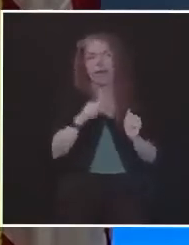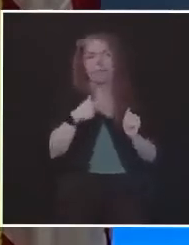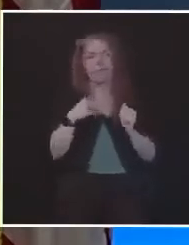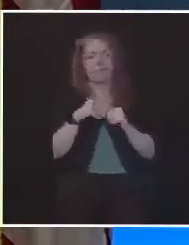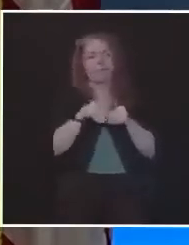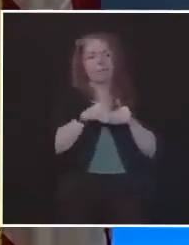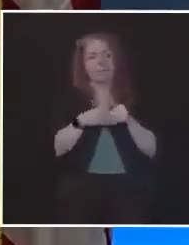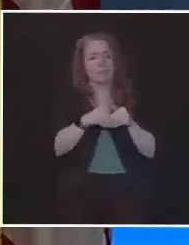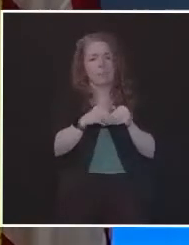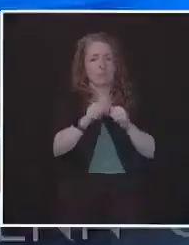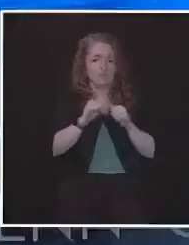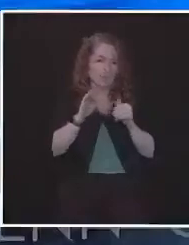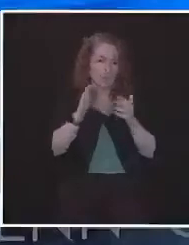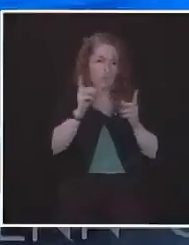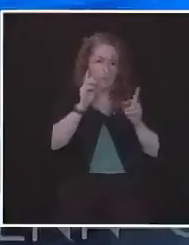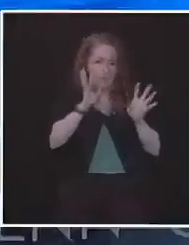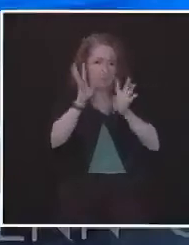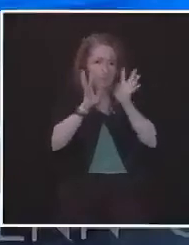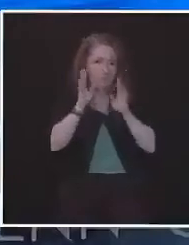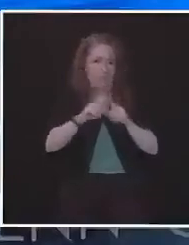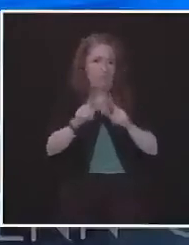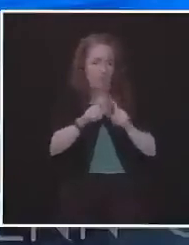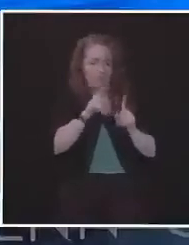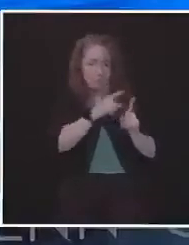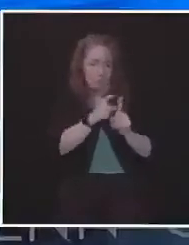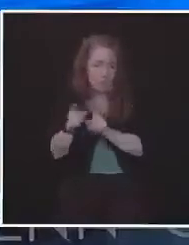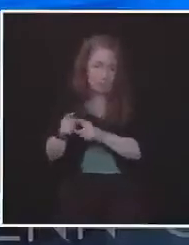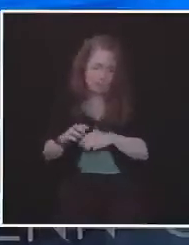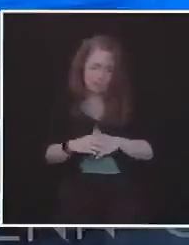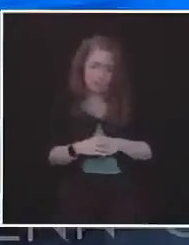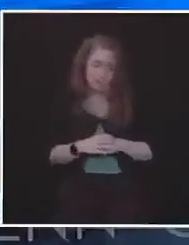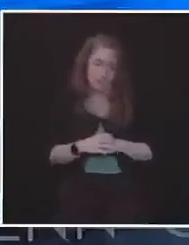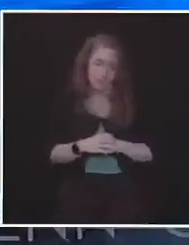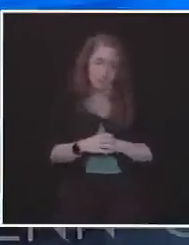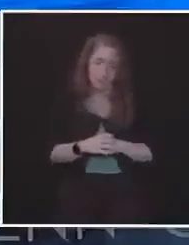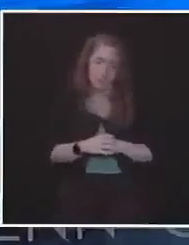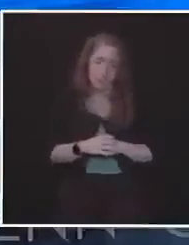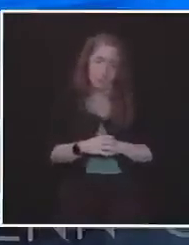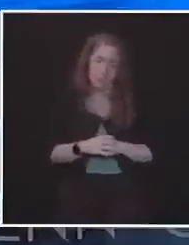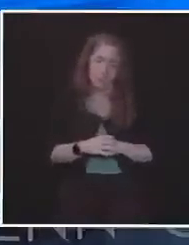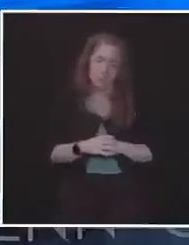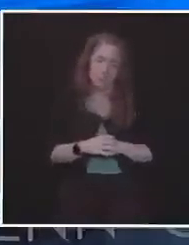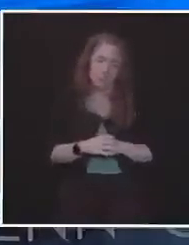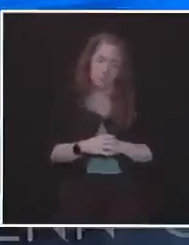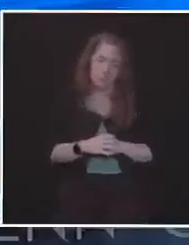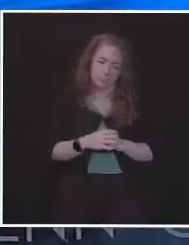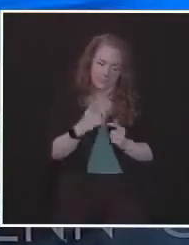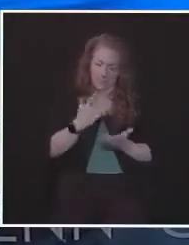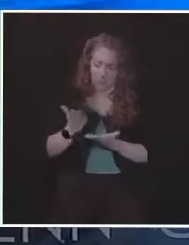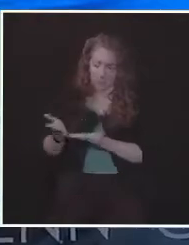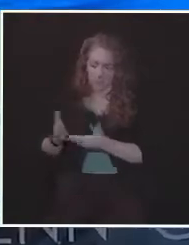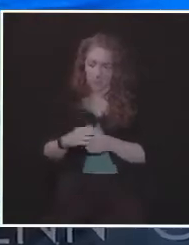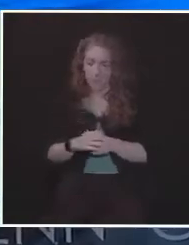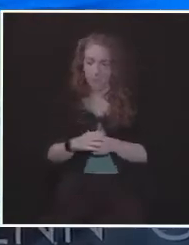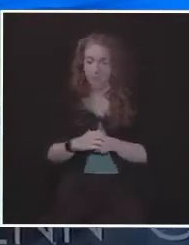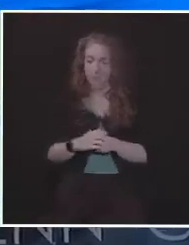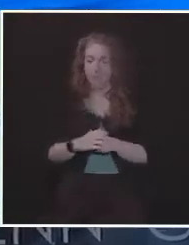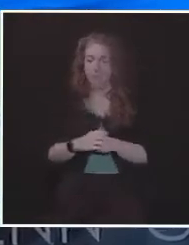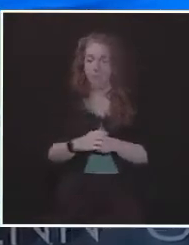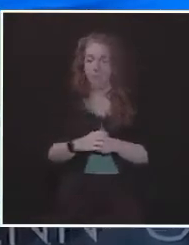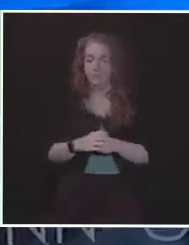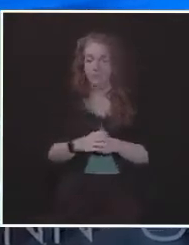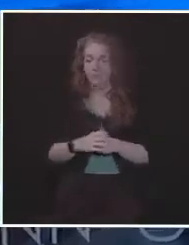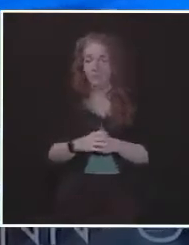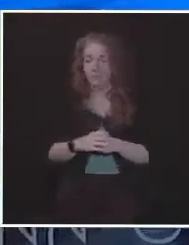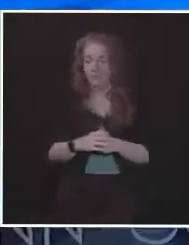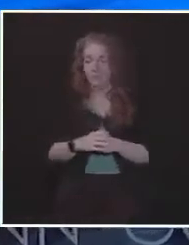Go ahead, Kathy. So I think what's really great, as you become and Jim will